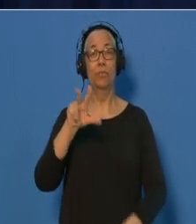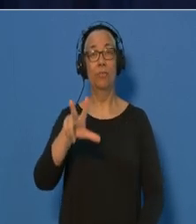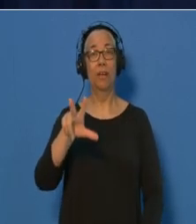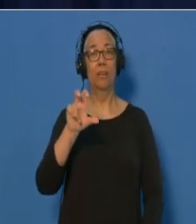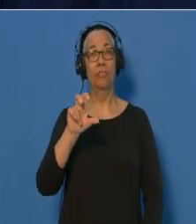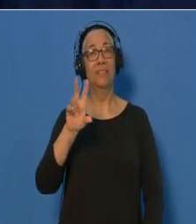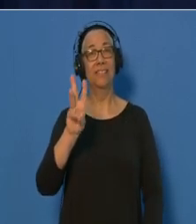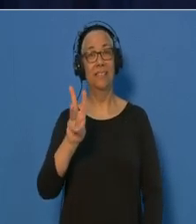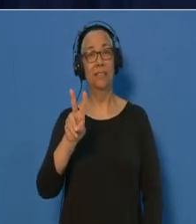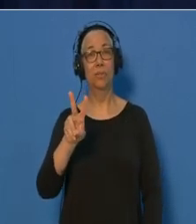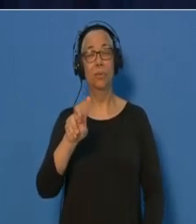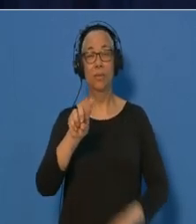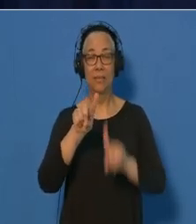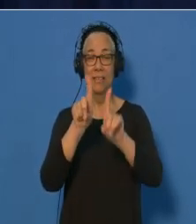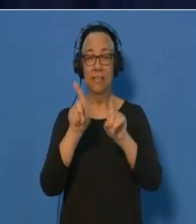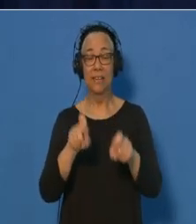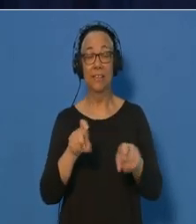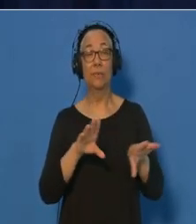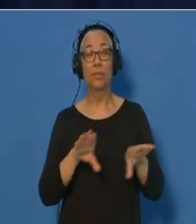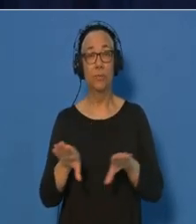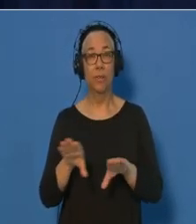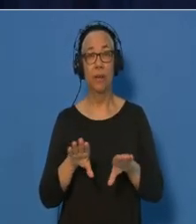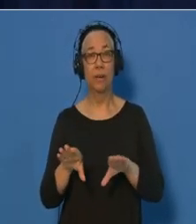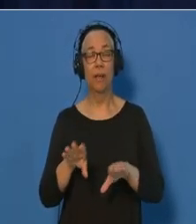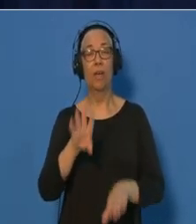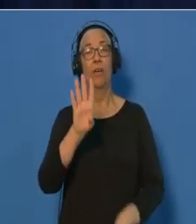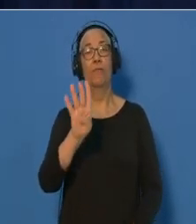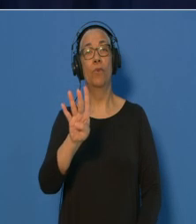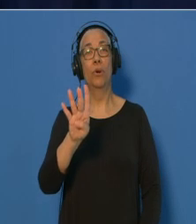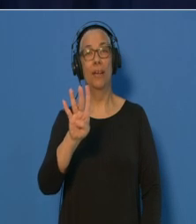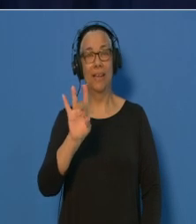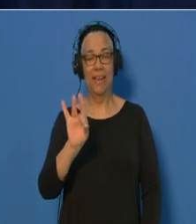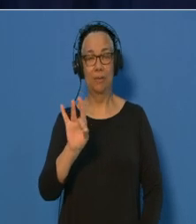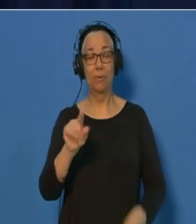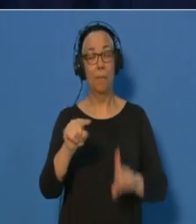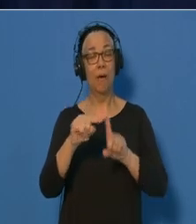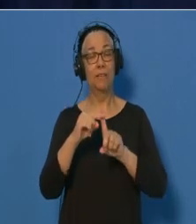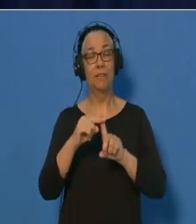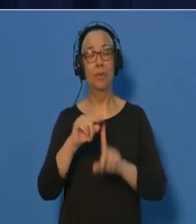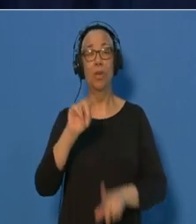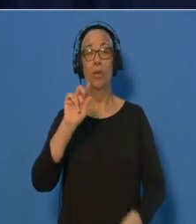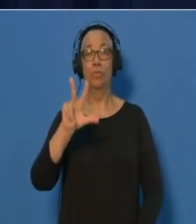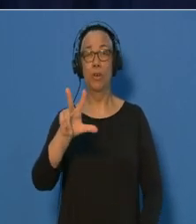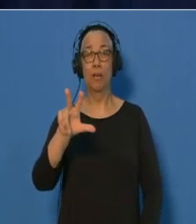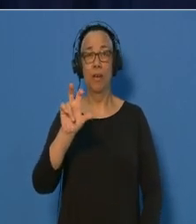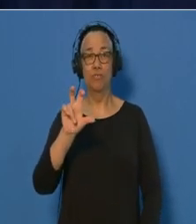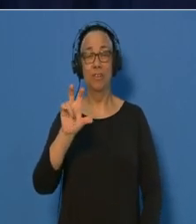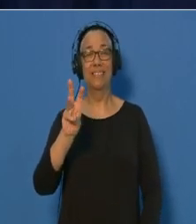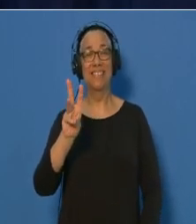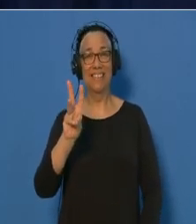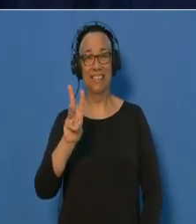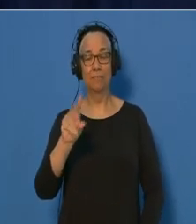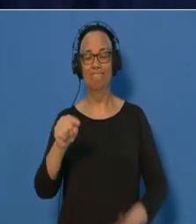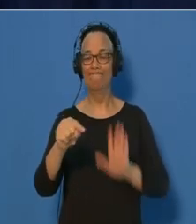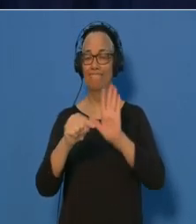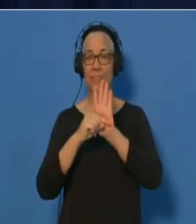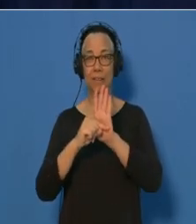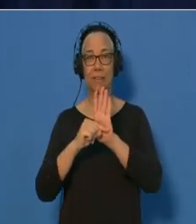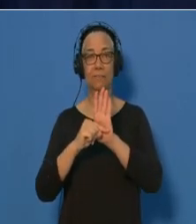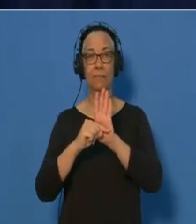362 tests which have been conducted, 48 were positive and 306 were negative.